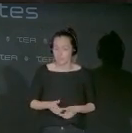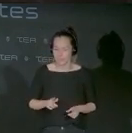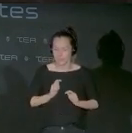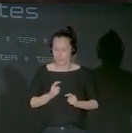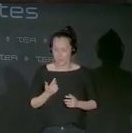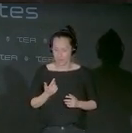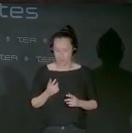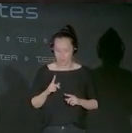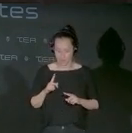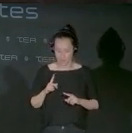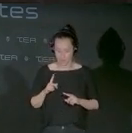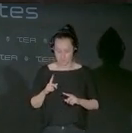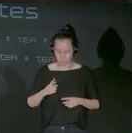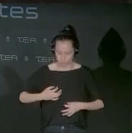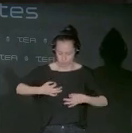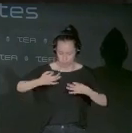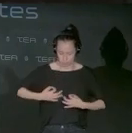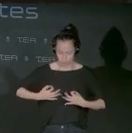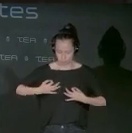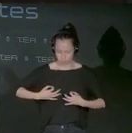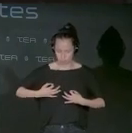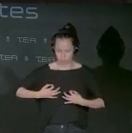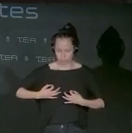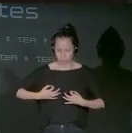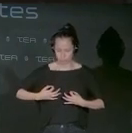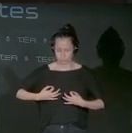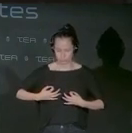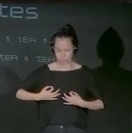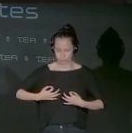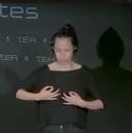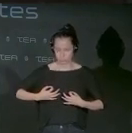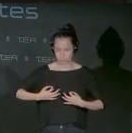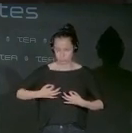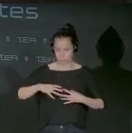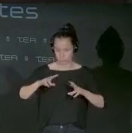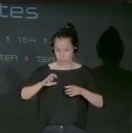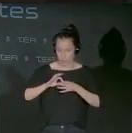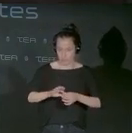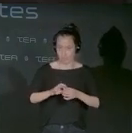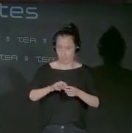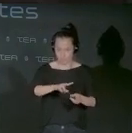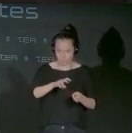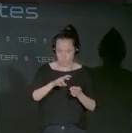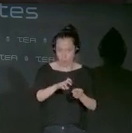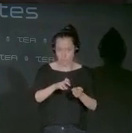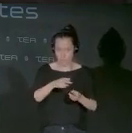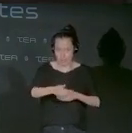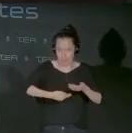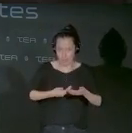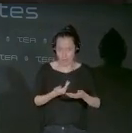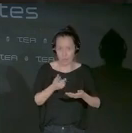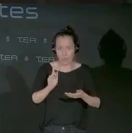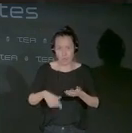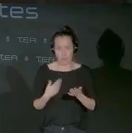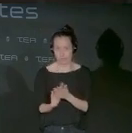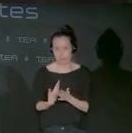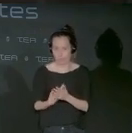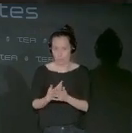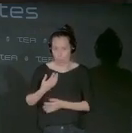legal stuff. And this is actually also where I see an opportunity for our sector, because